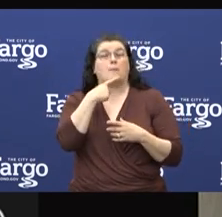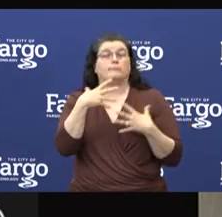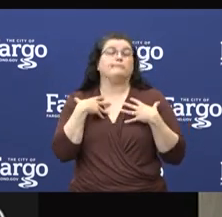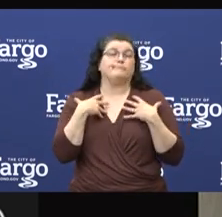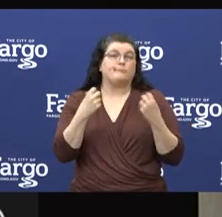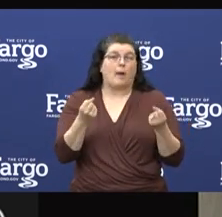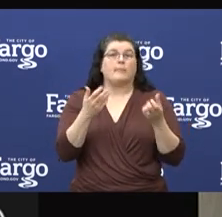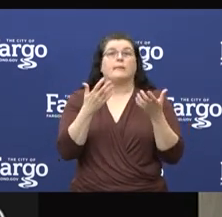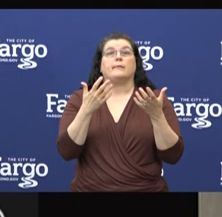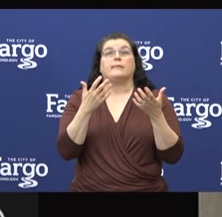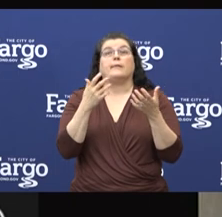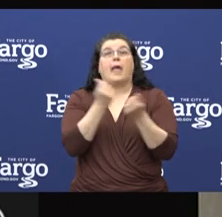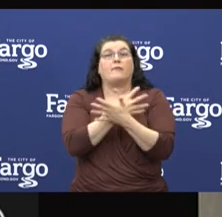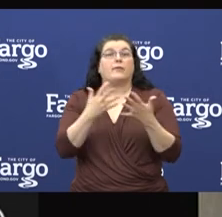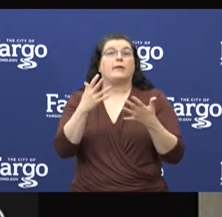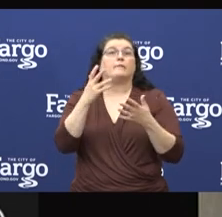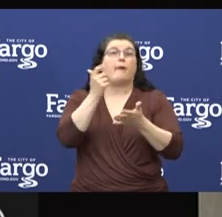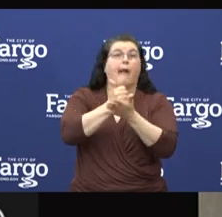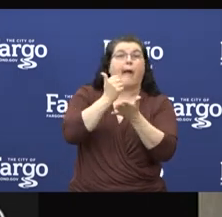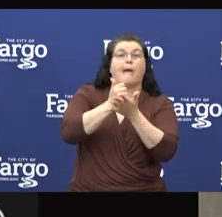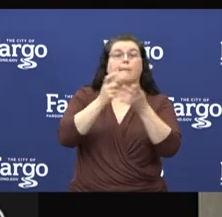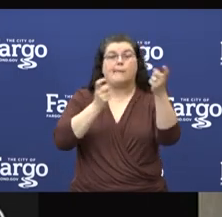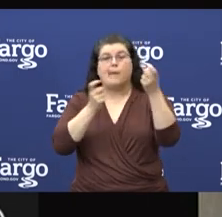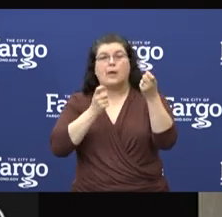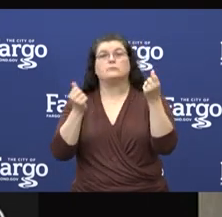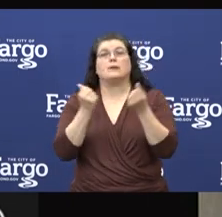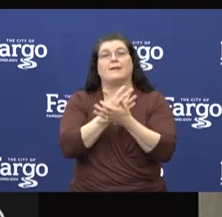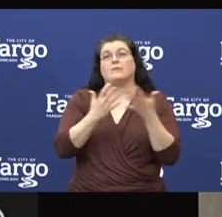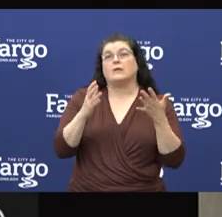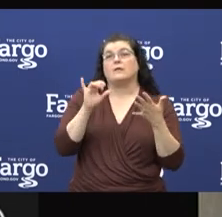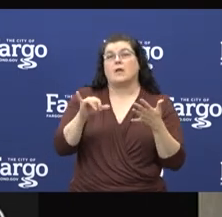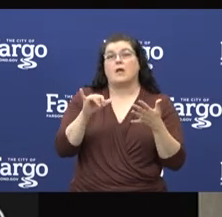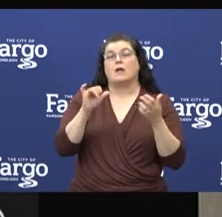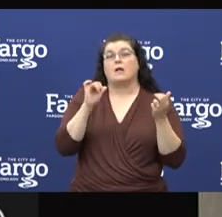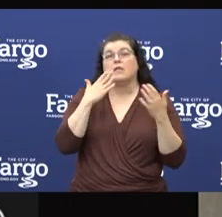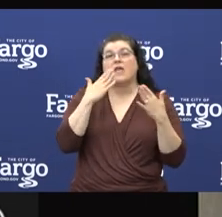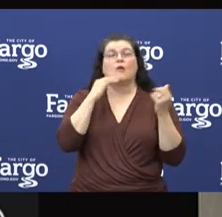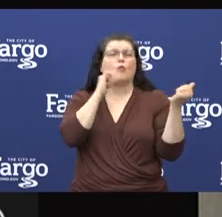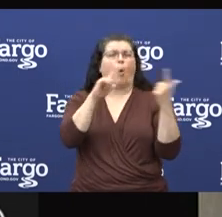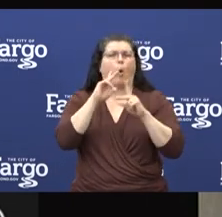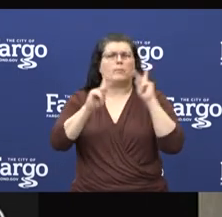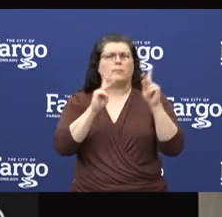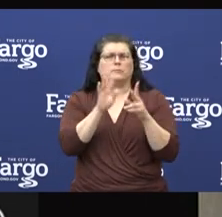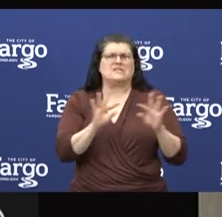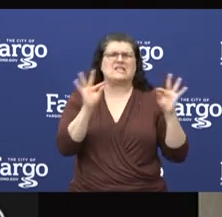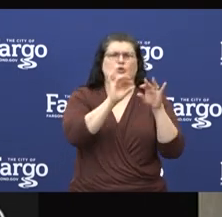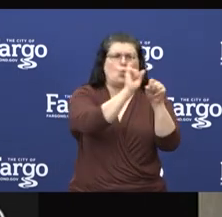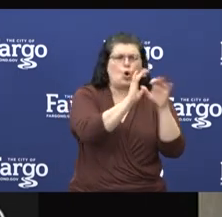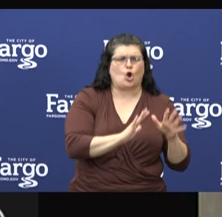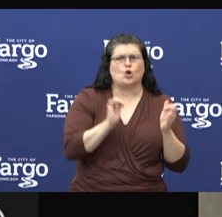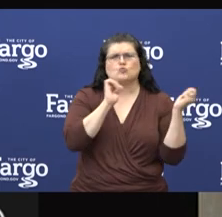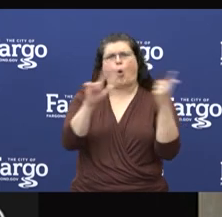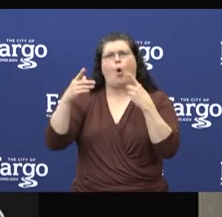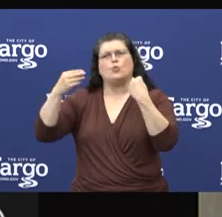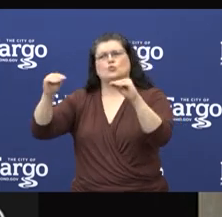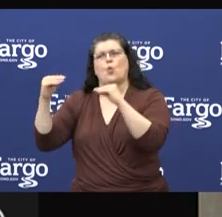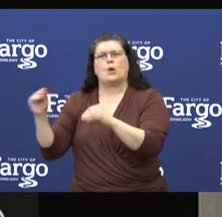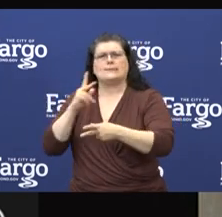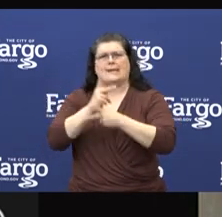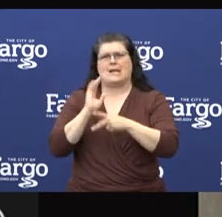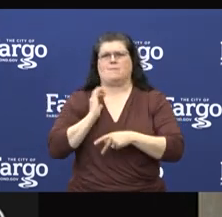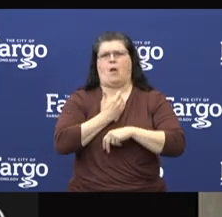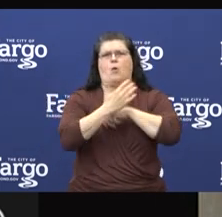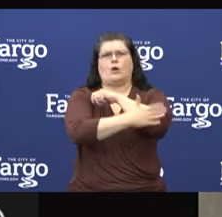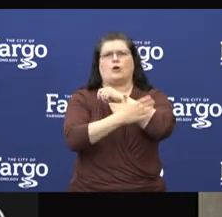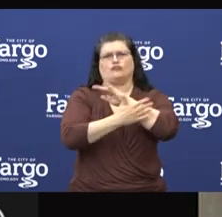hard work and dedication during COVID-19. I'd also like to thank all the essential workers in all the stores who have kept our great country